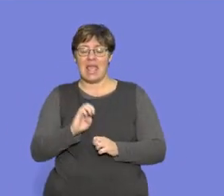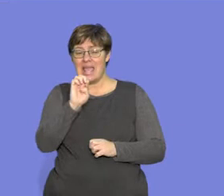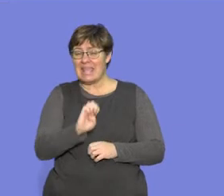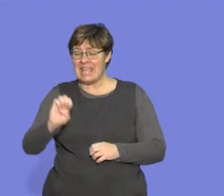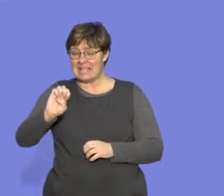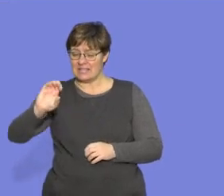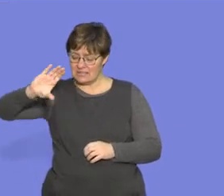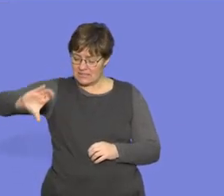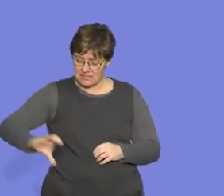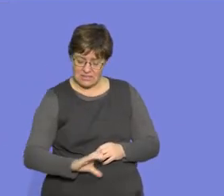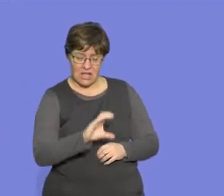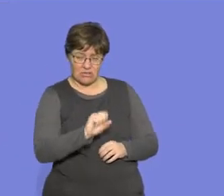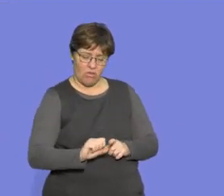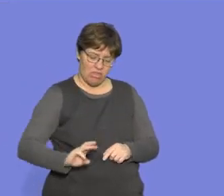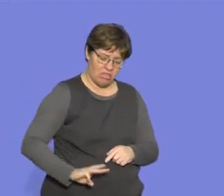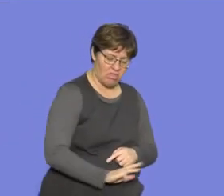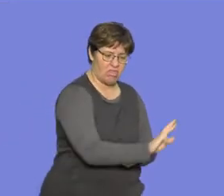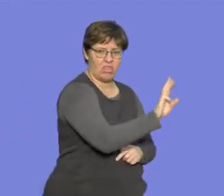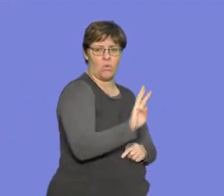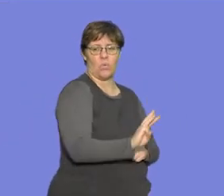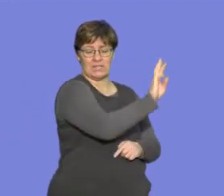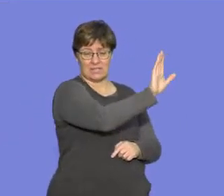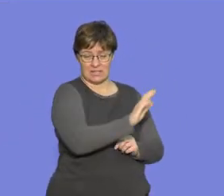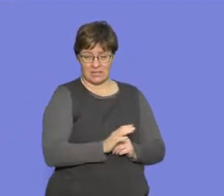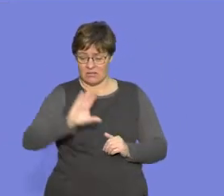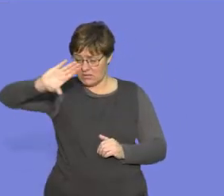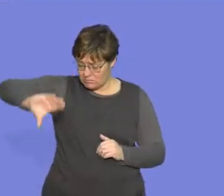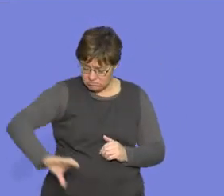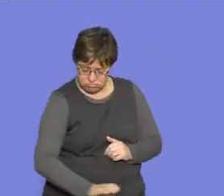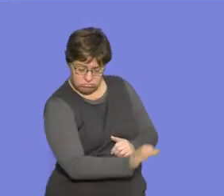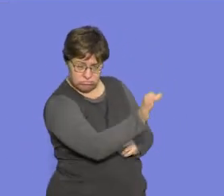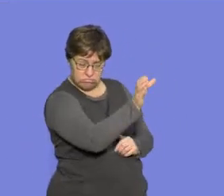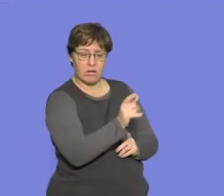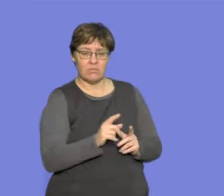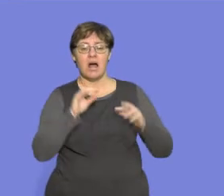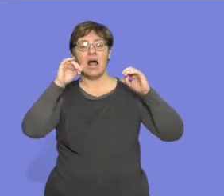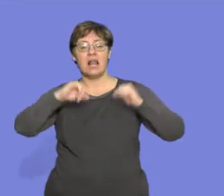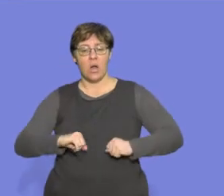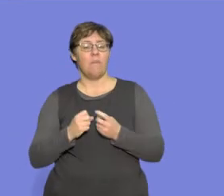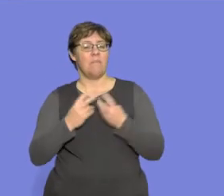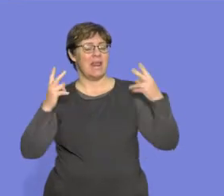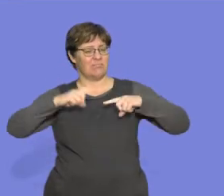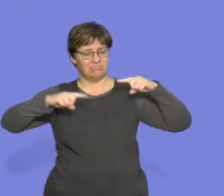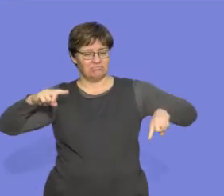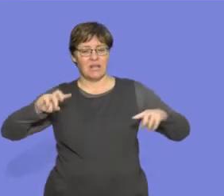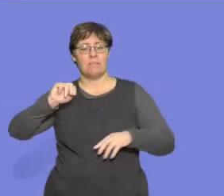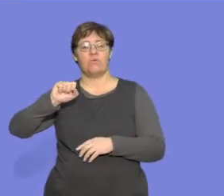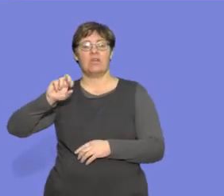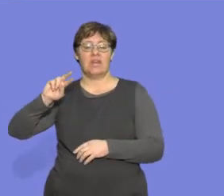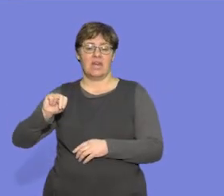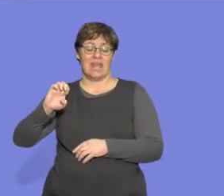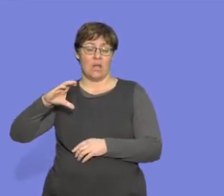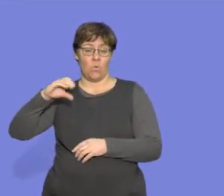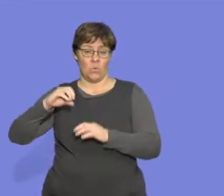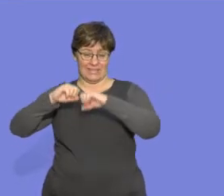well as the western coast. This long shoreline allowed for the development of many types of marine ecosystems.